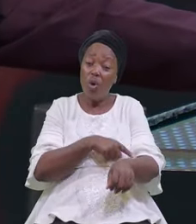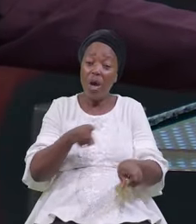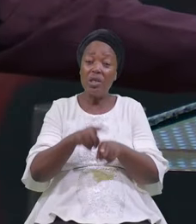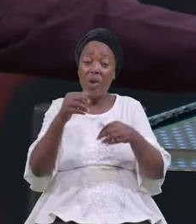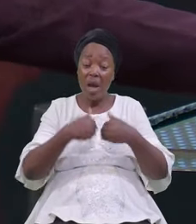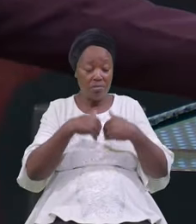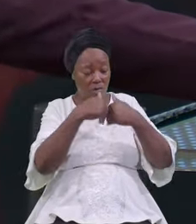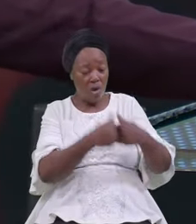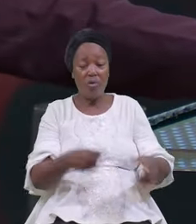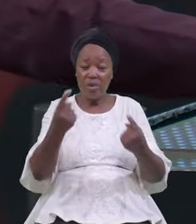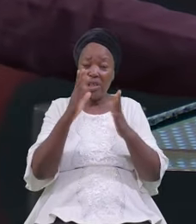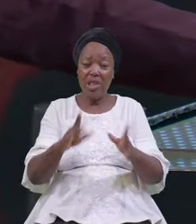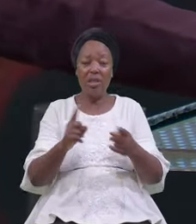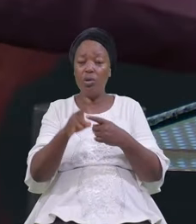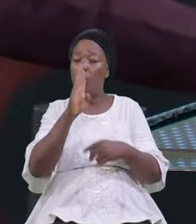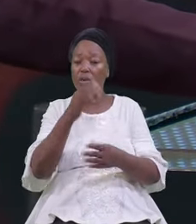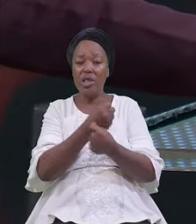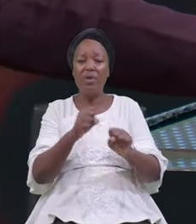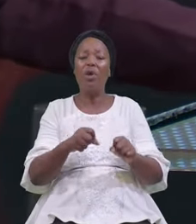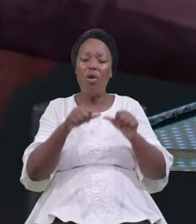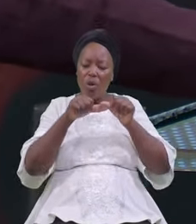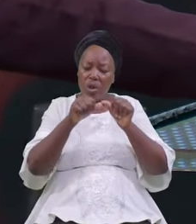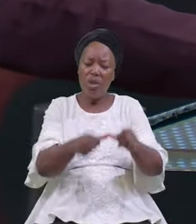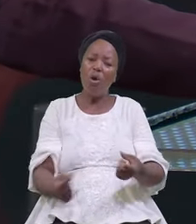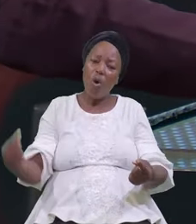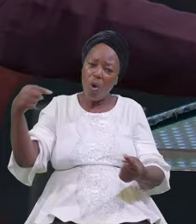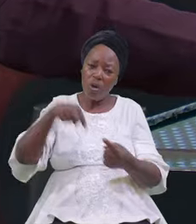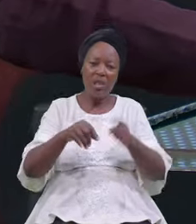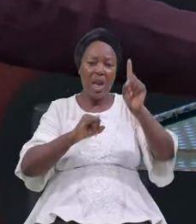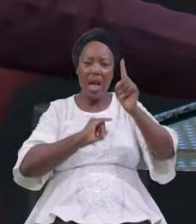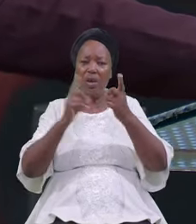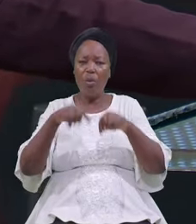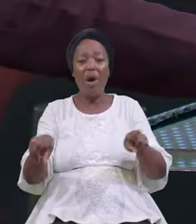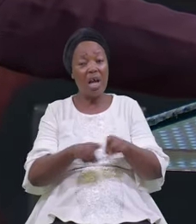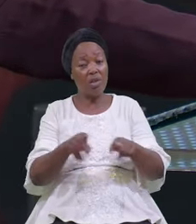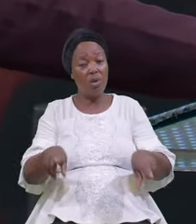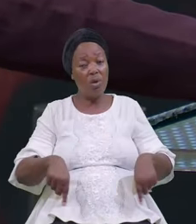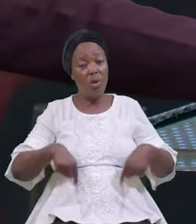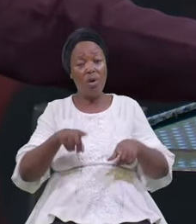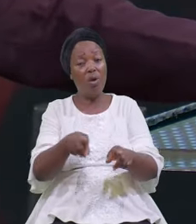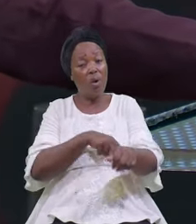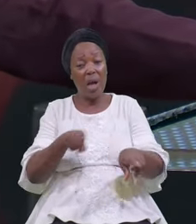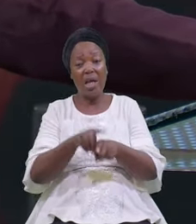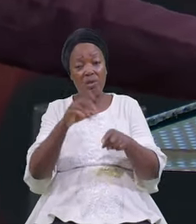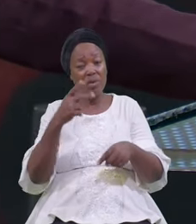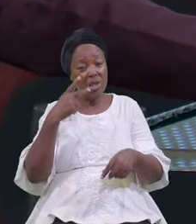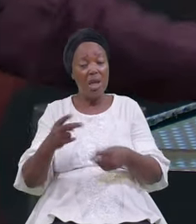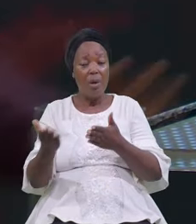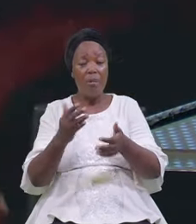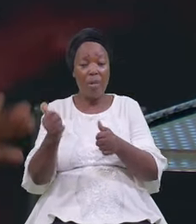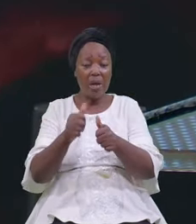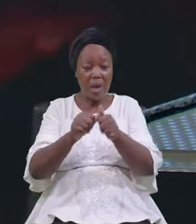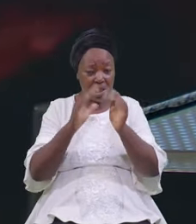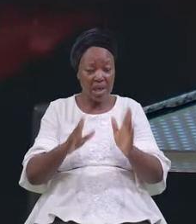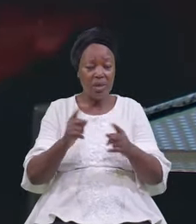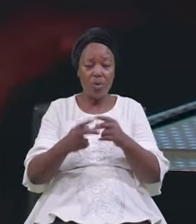sinners to be saved, occupy till I come. As long as there are backsliders to restore, occupy till I come.